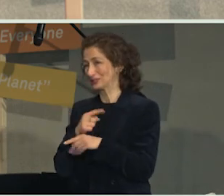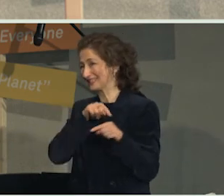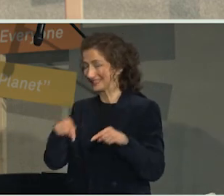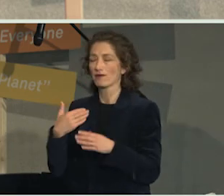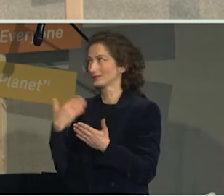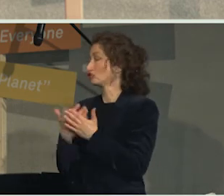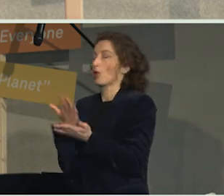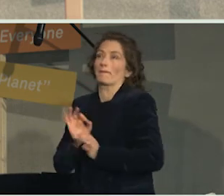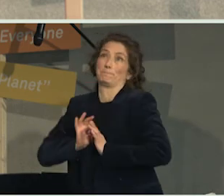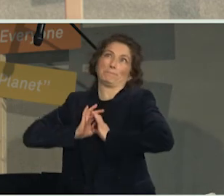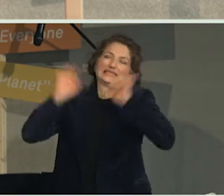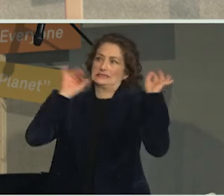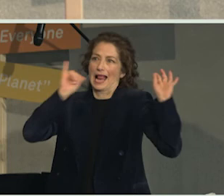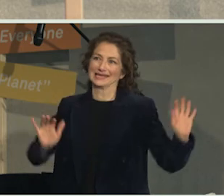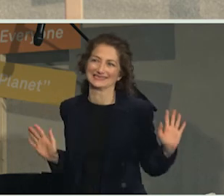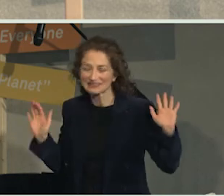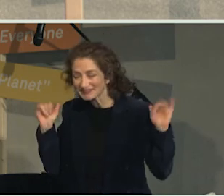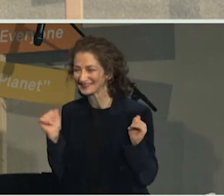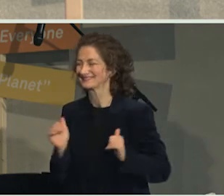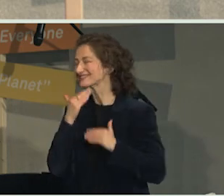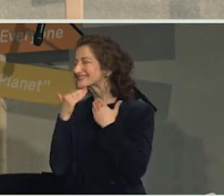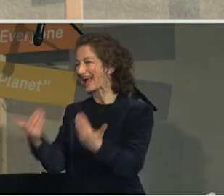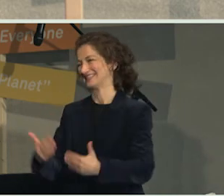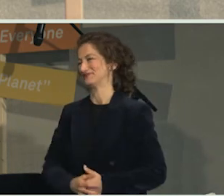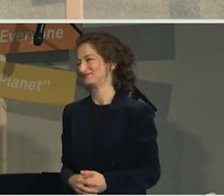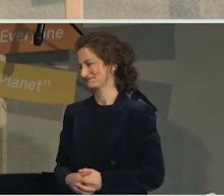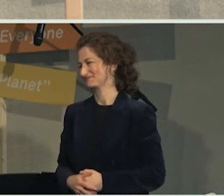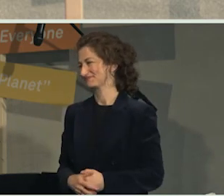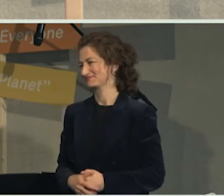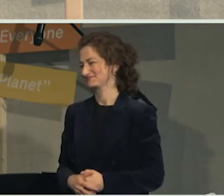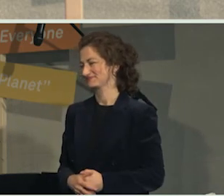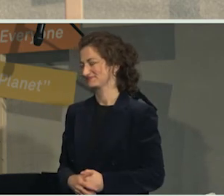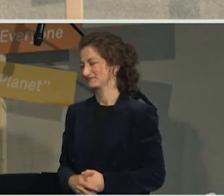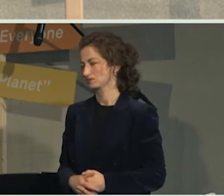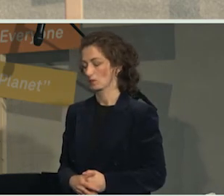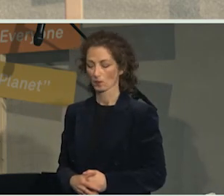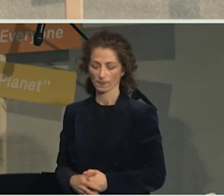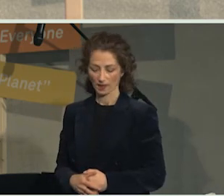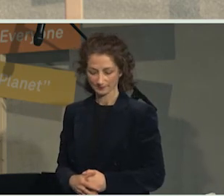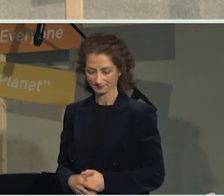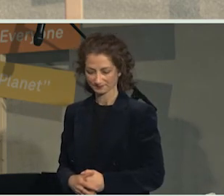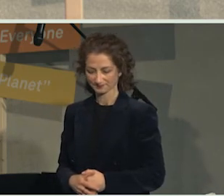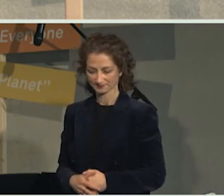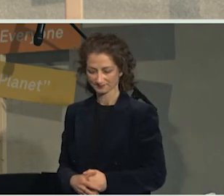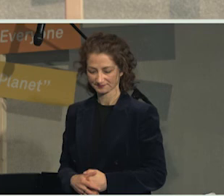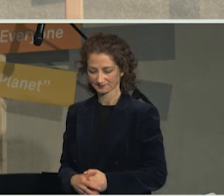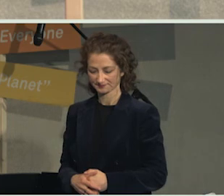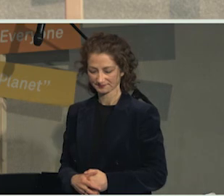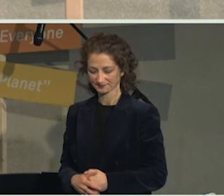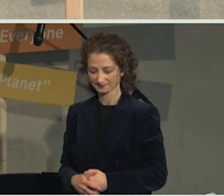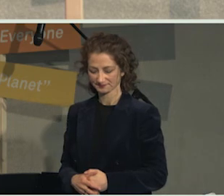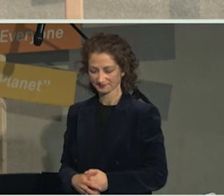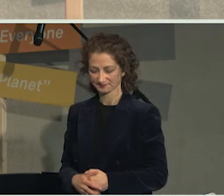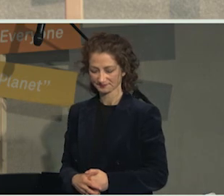that I've had in a very long time. So thank you so much. So I explained to my law students when I ran out of